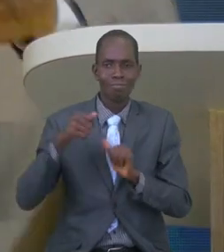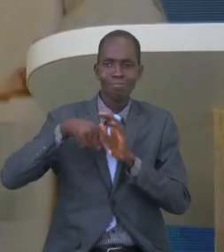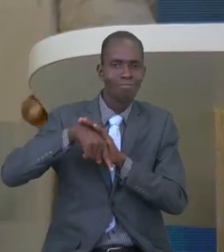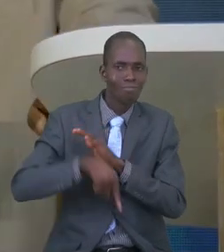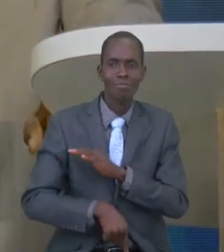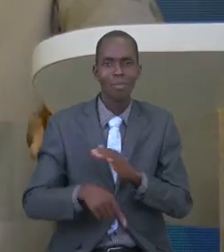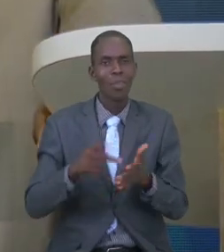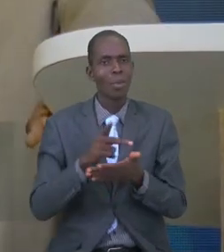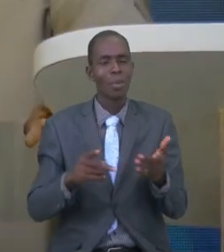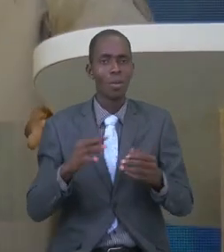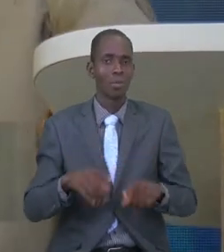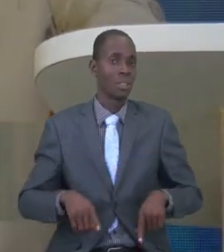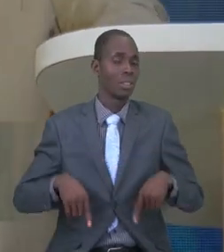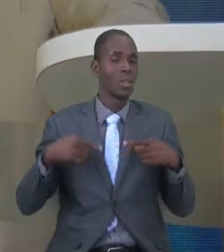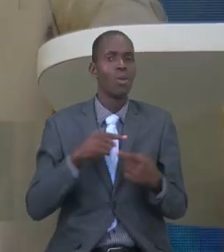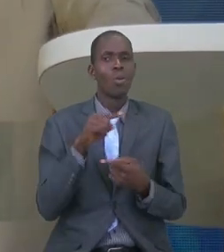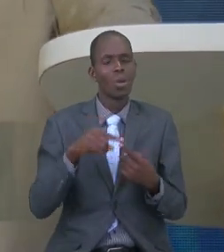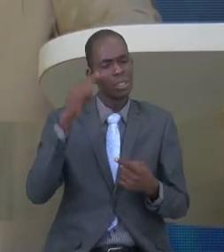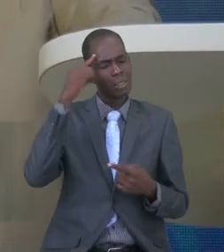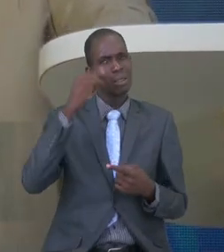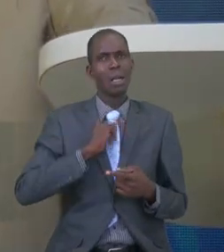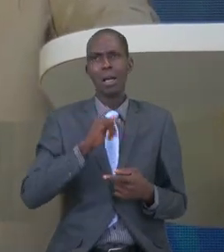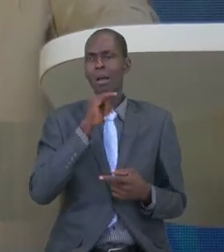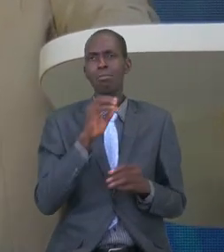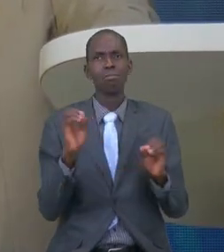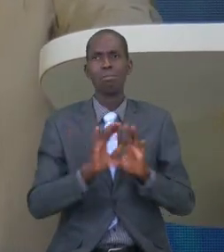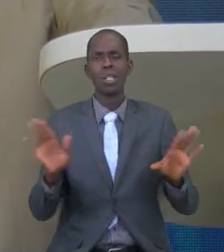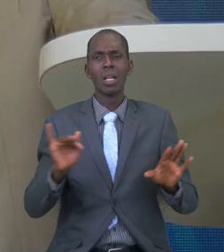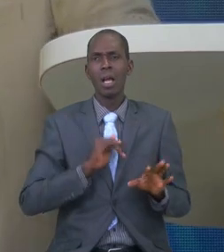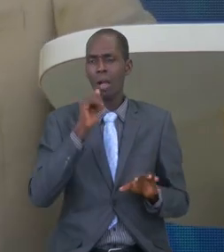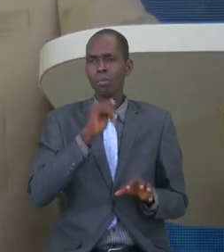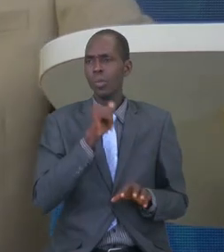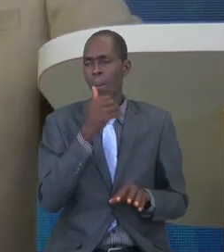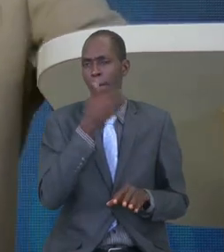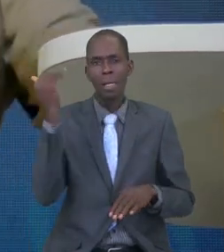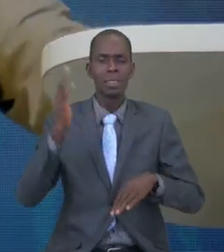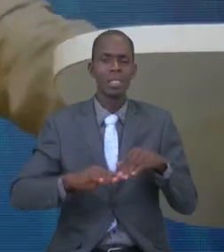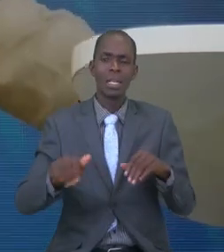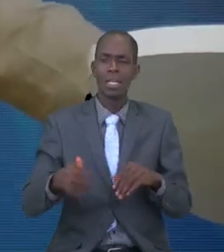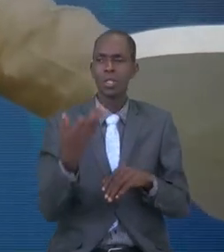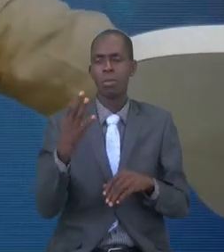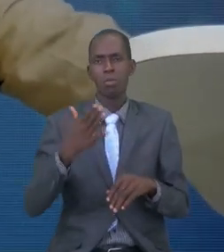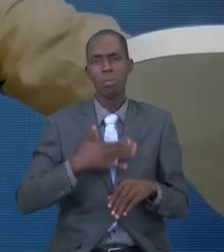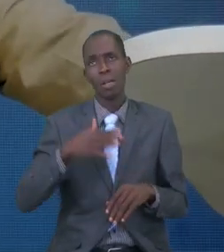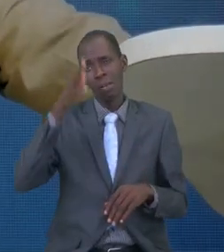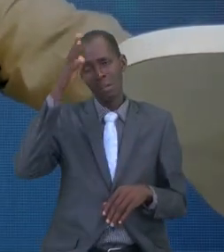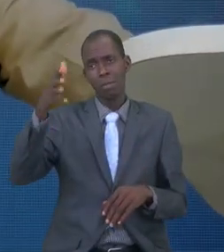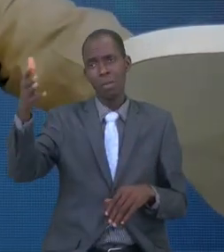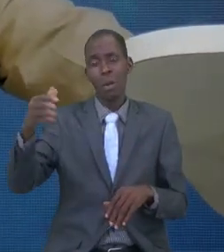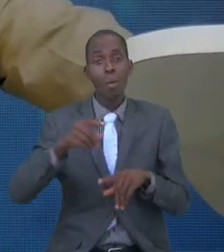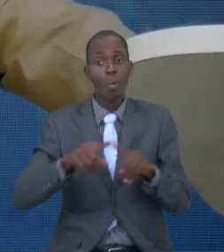to anything, when he thought, I'm not better than any of my fathers, an angel fed